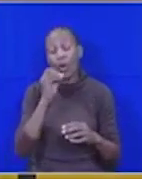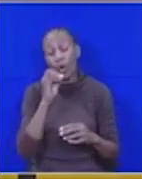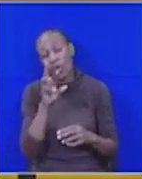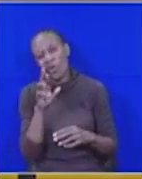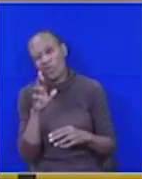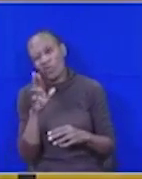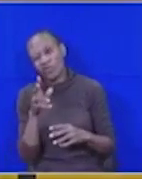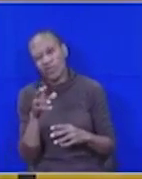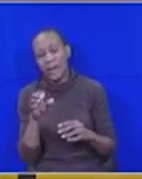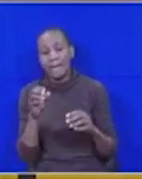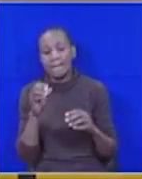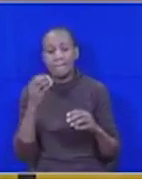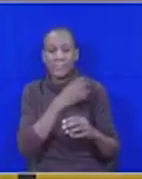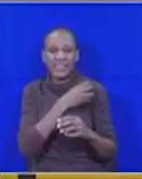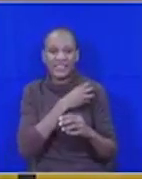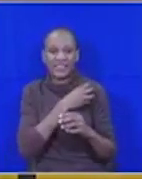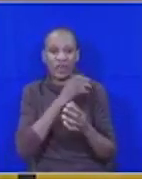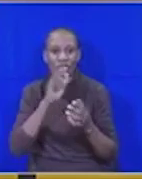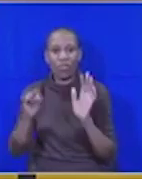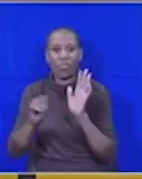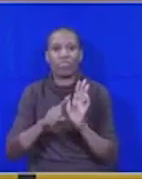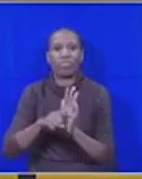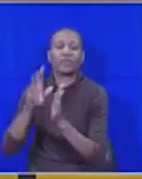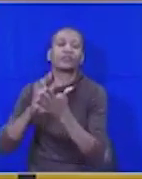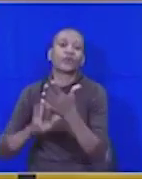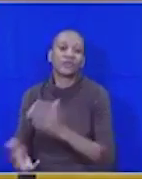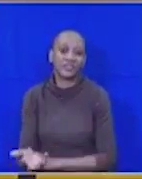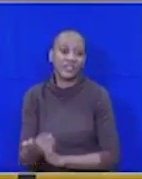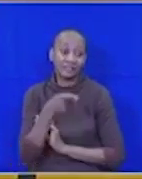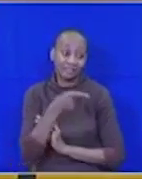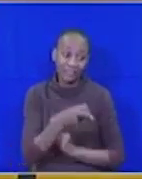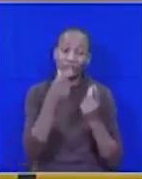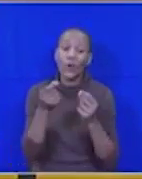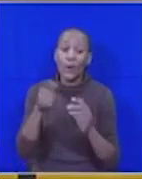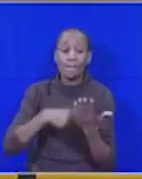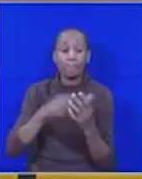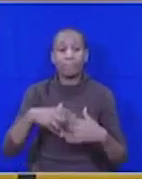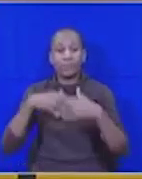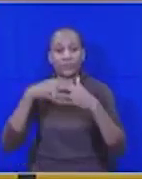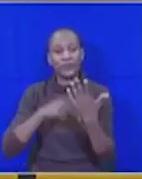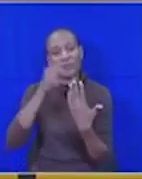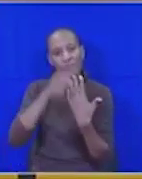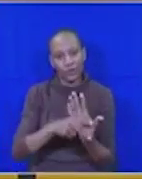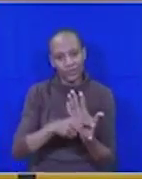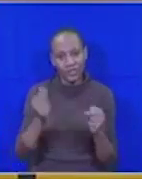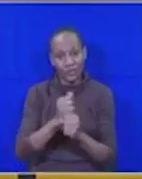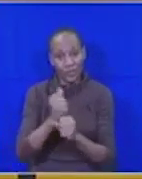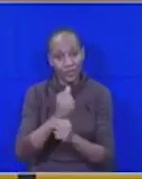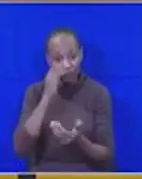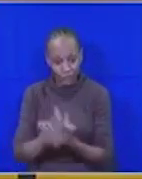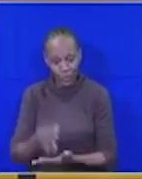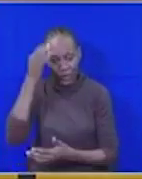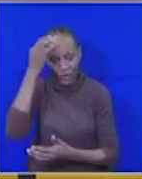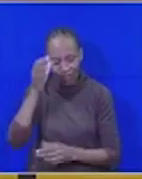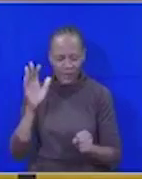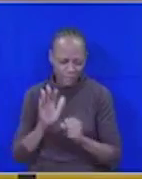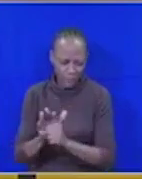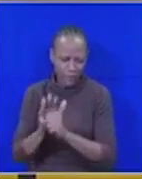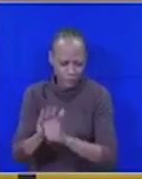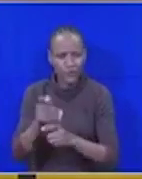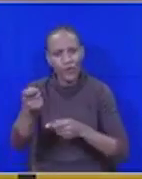of Propaganda, has embarked on a state capture project to once again ensure that the government has total